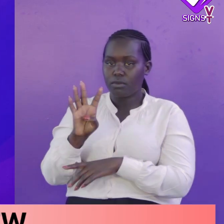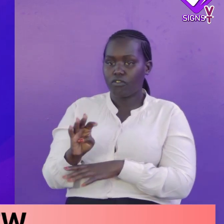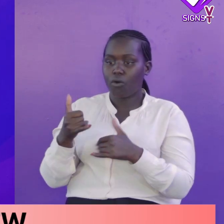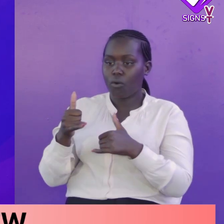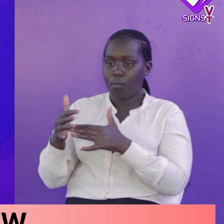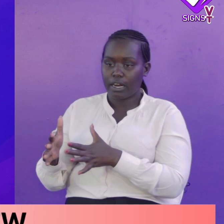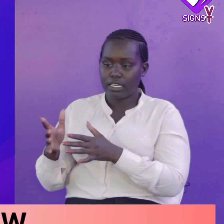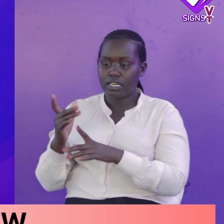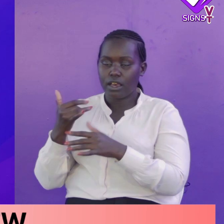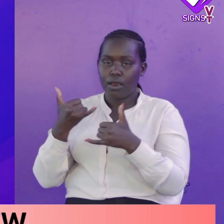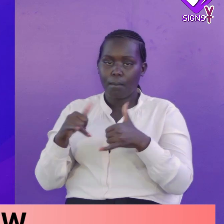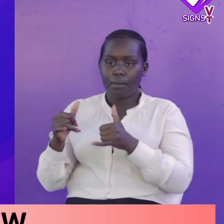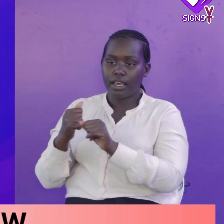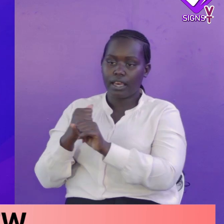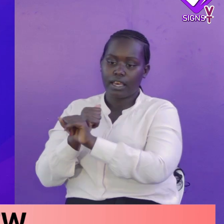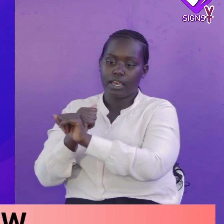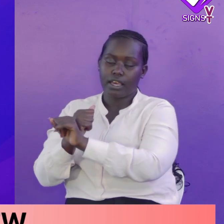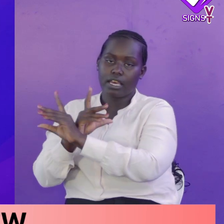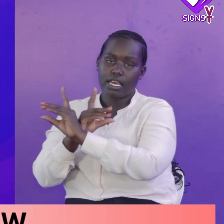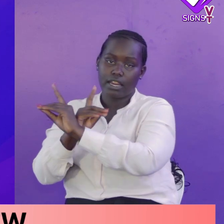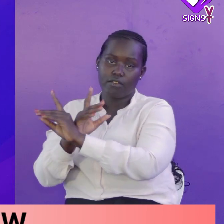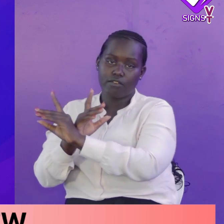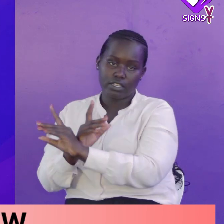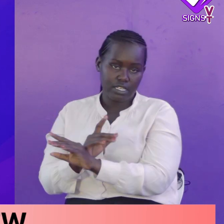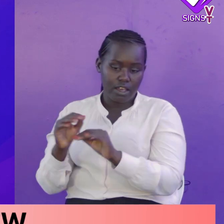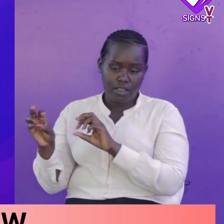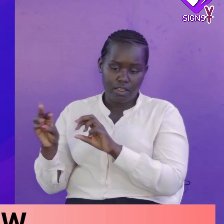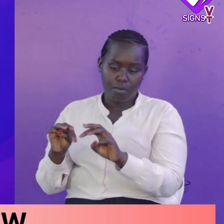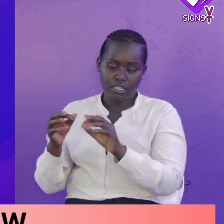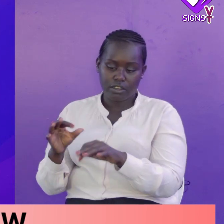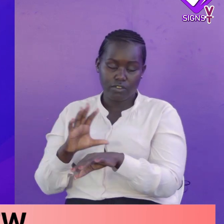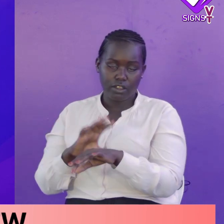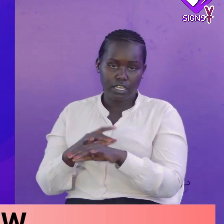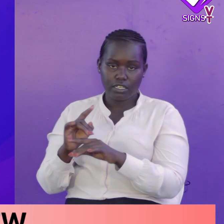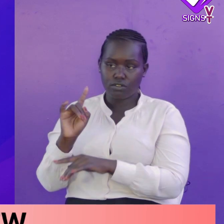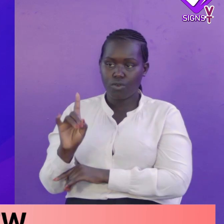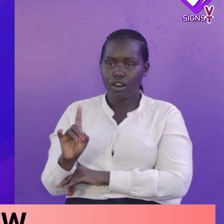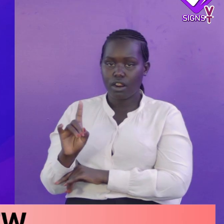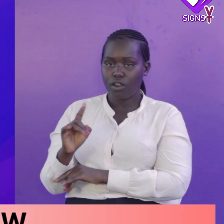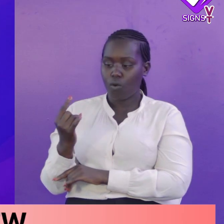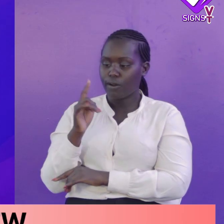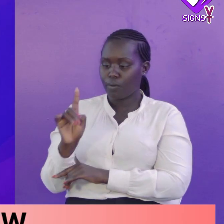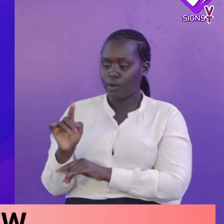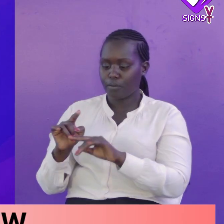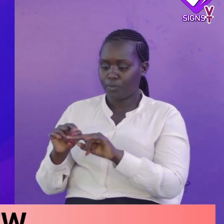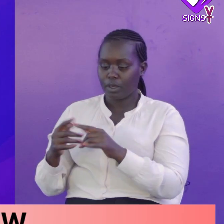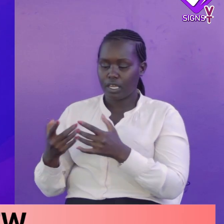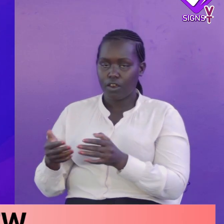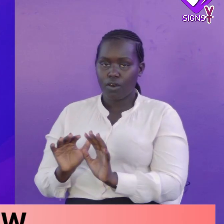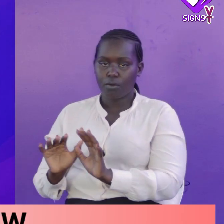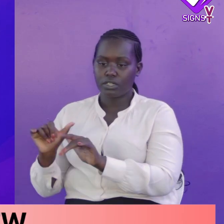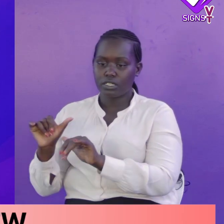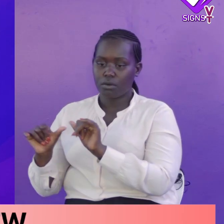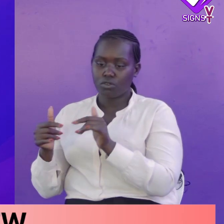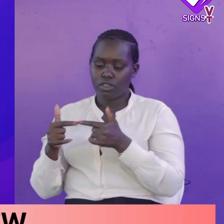defense, I think they manage to, maybe if they concede only one, because depending on the pressure of the opponent.